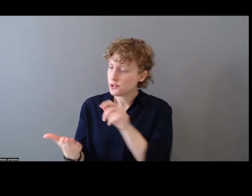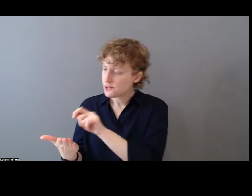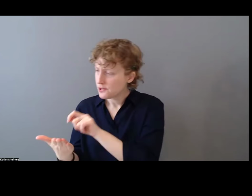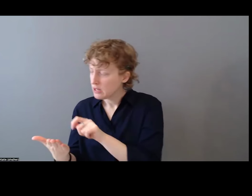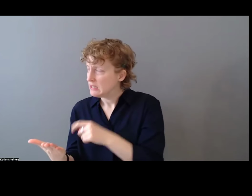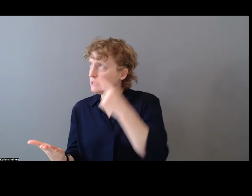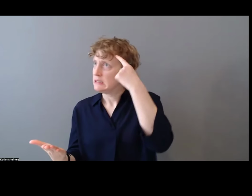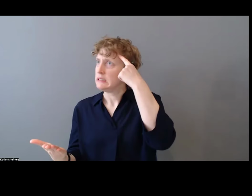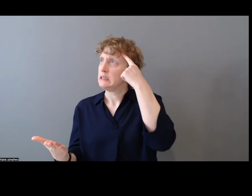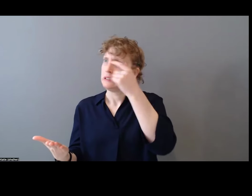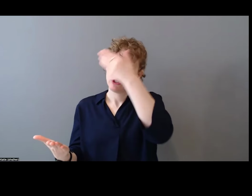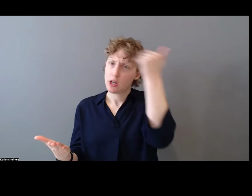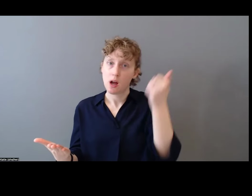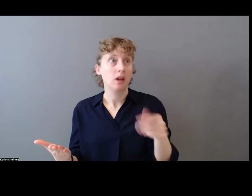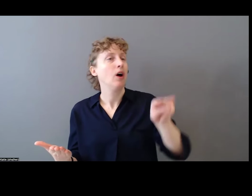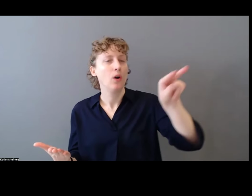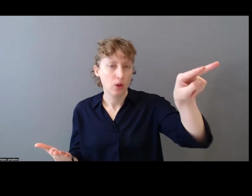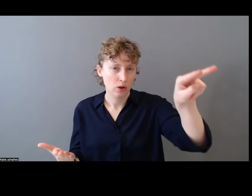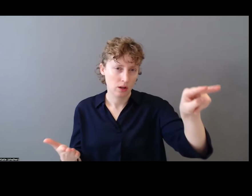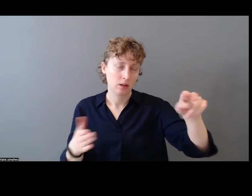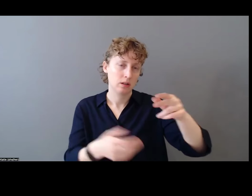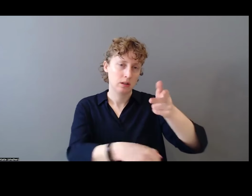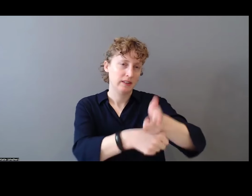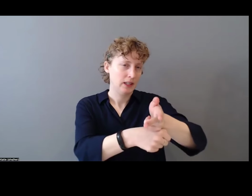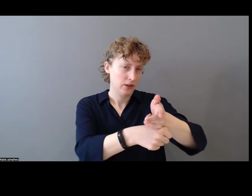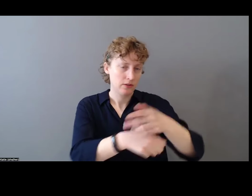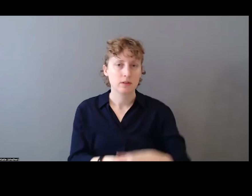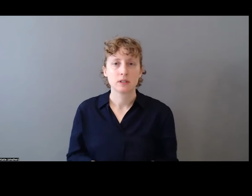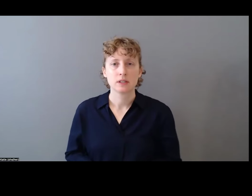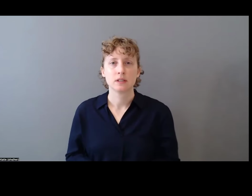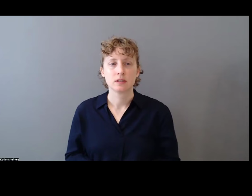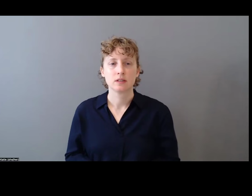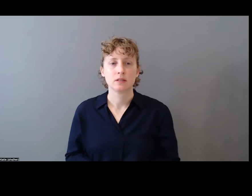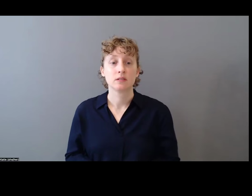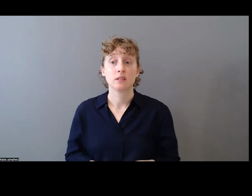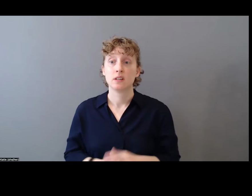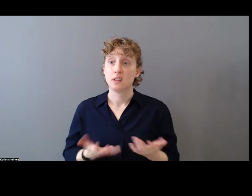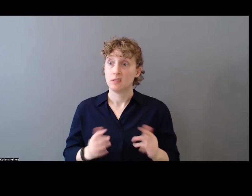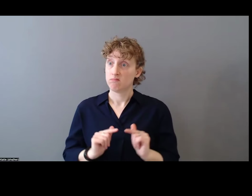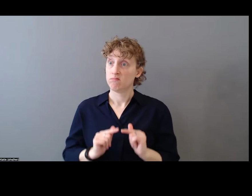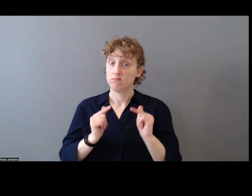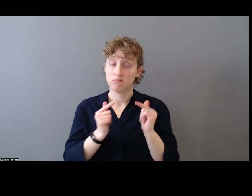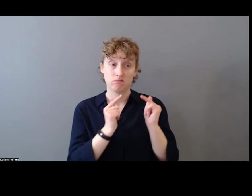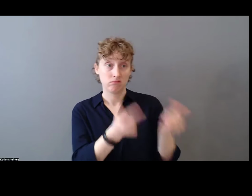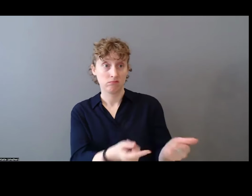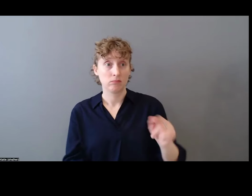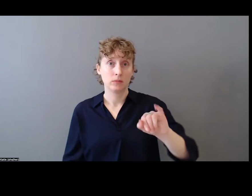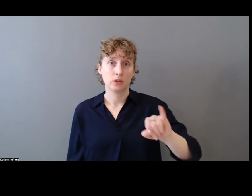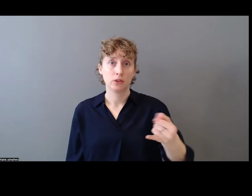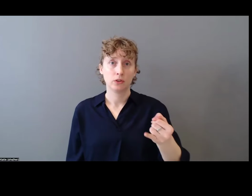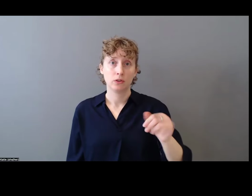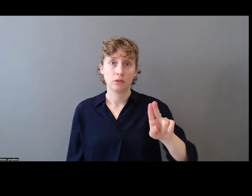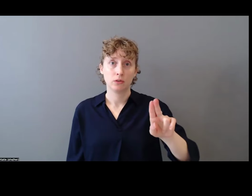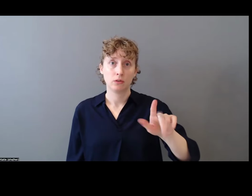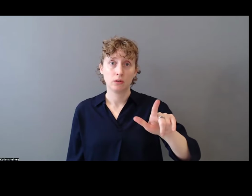application. And now we will have a Q&A session. So I'll pass on to Yule to facilitate this. Thank you